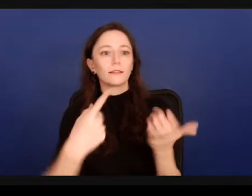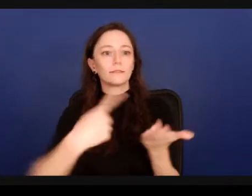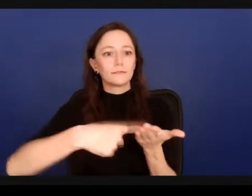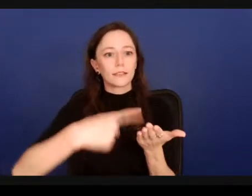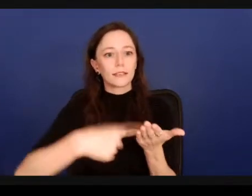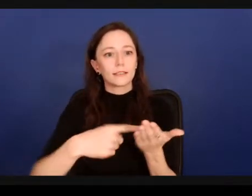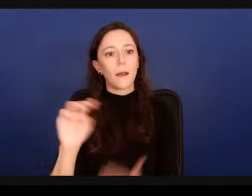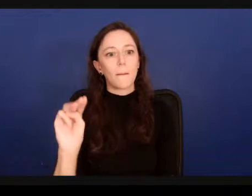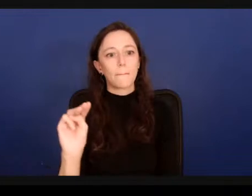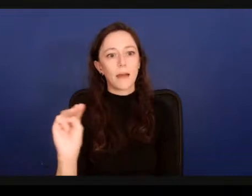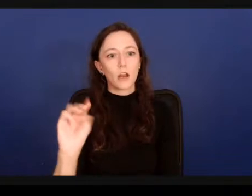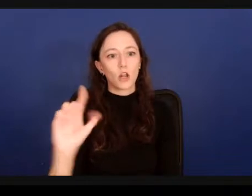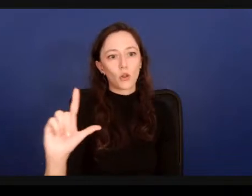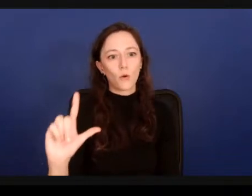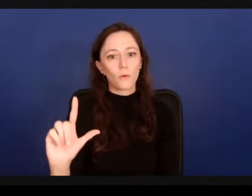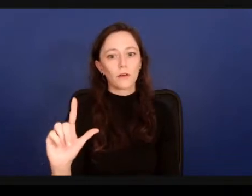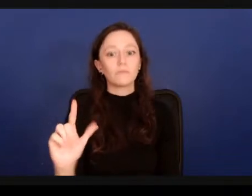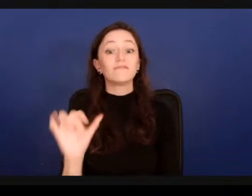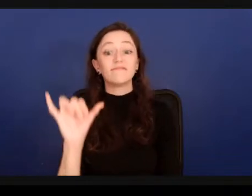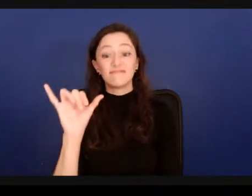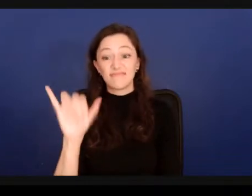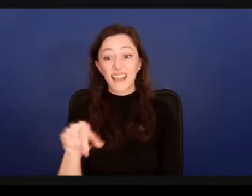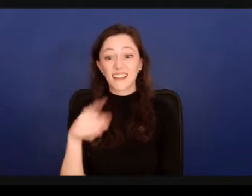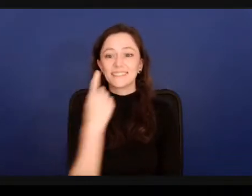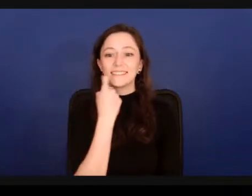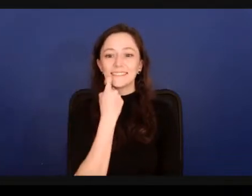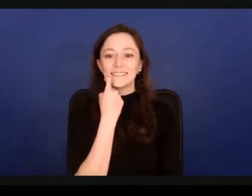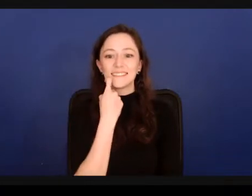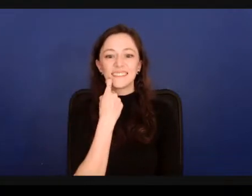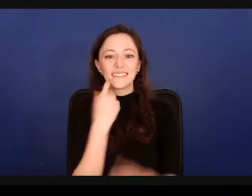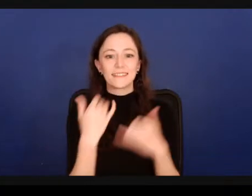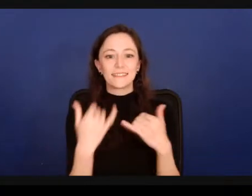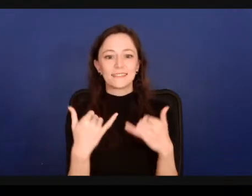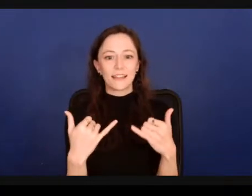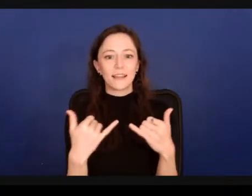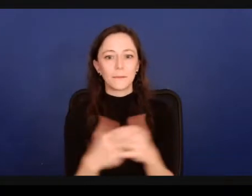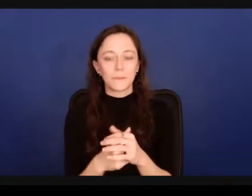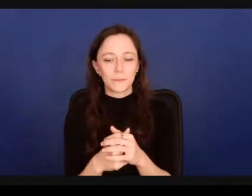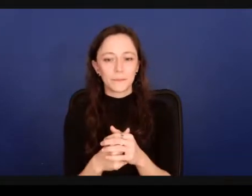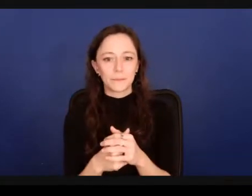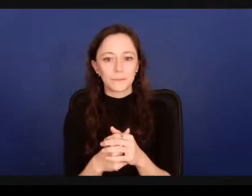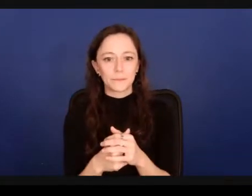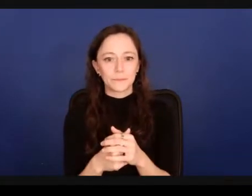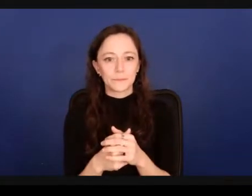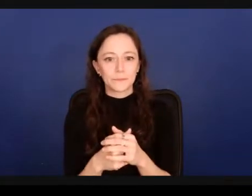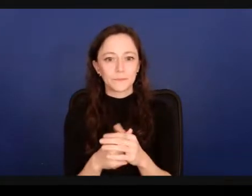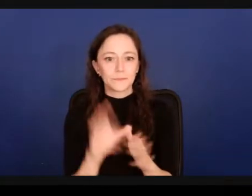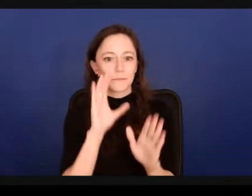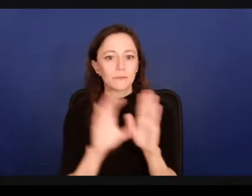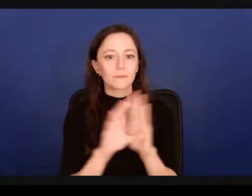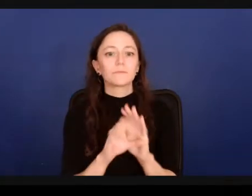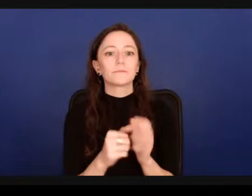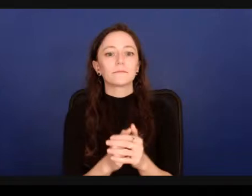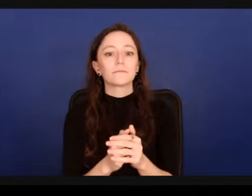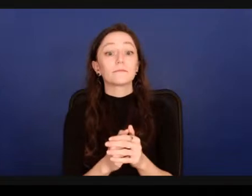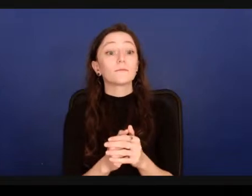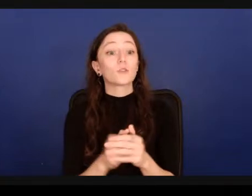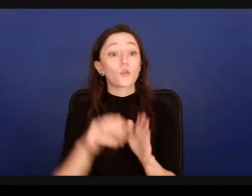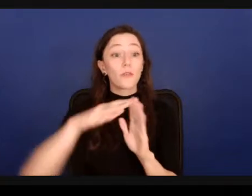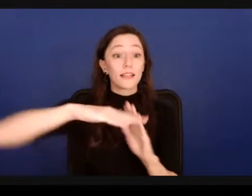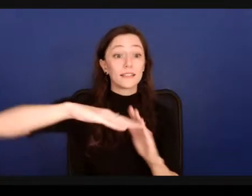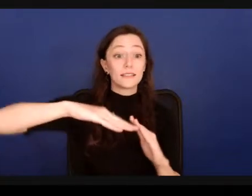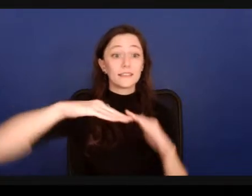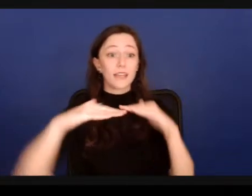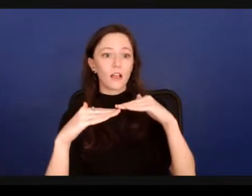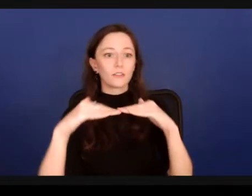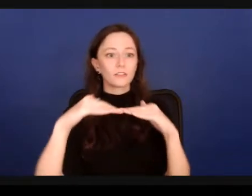Mauna Loa earlier today. And here's some monitoring data from Mauna Loa. The tilt for the last week is basically